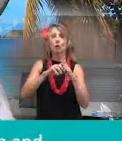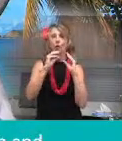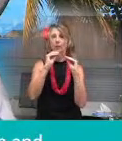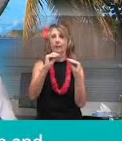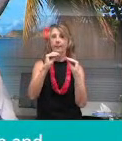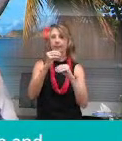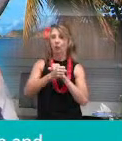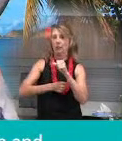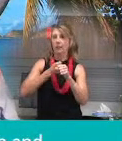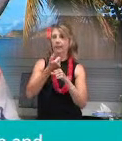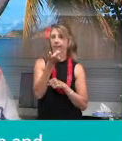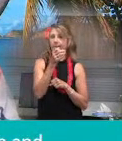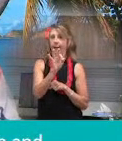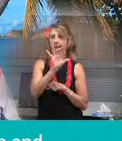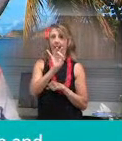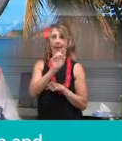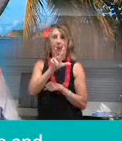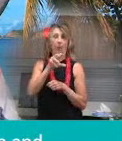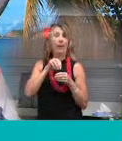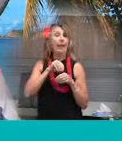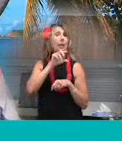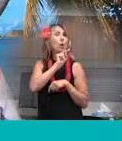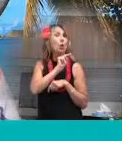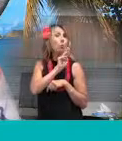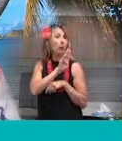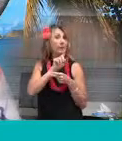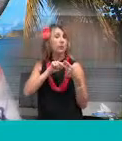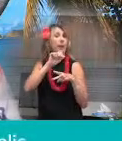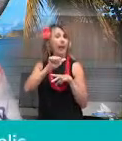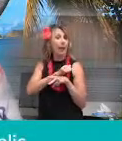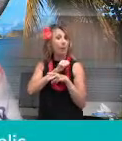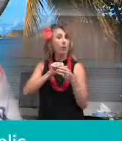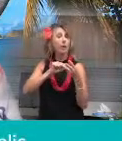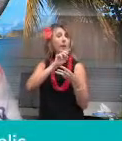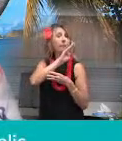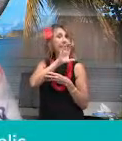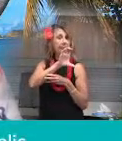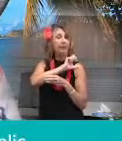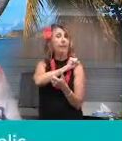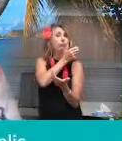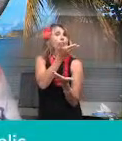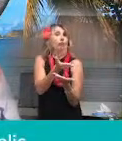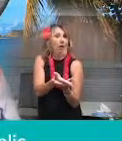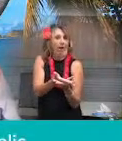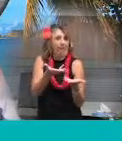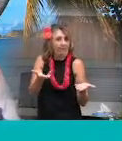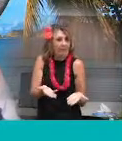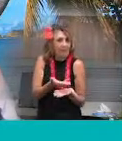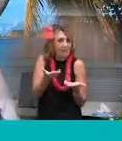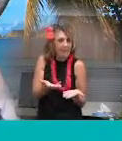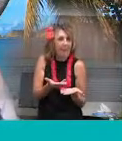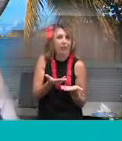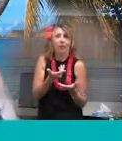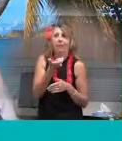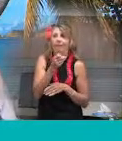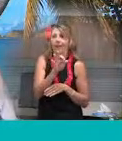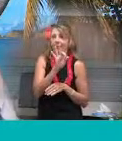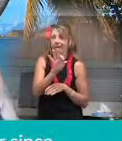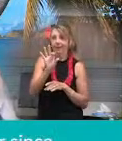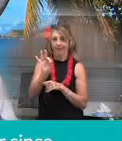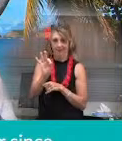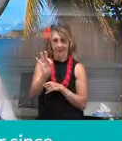1983, working in New Brunswick, Alberta, and British Columbia, before landing at St. Clair Catholic in